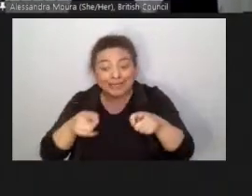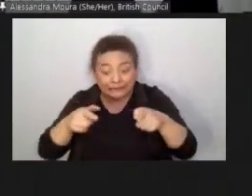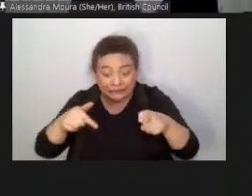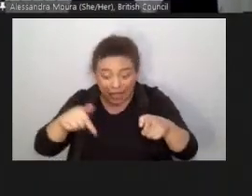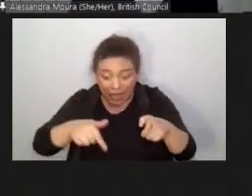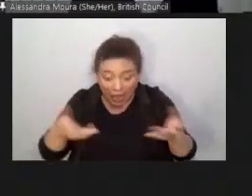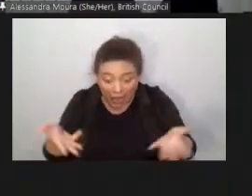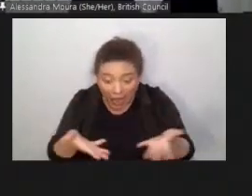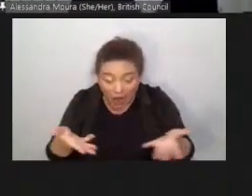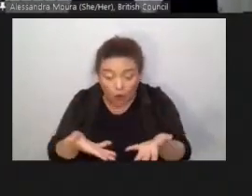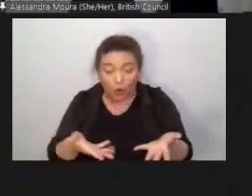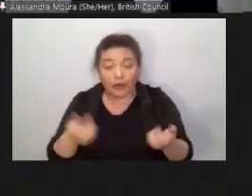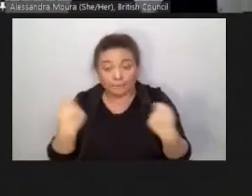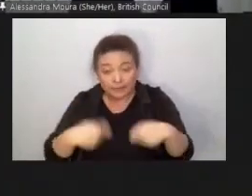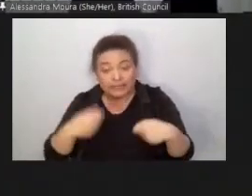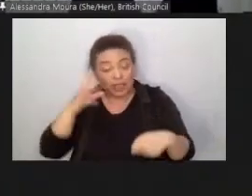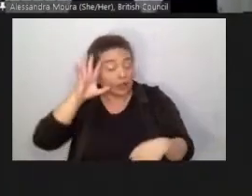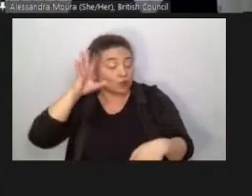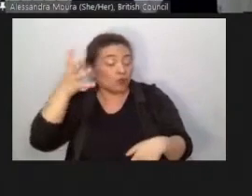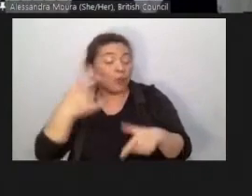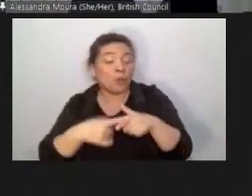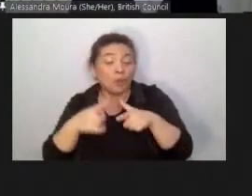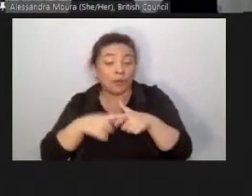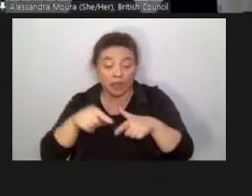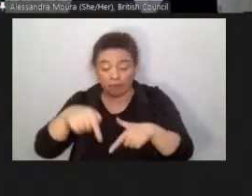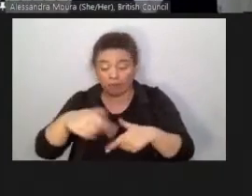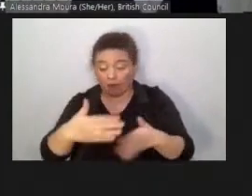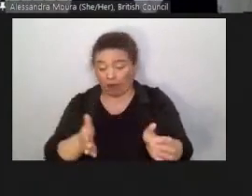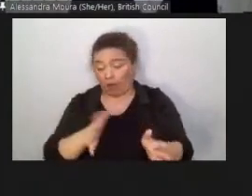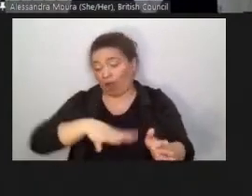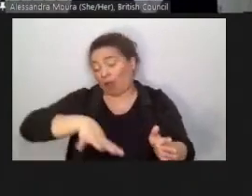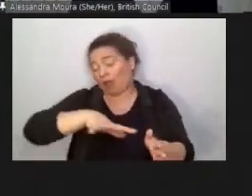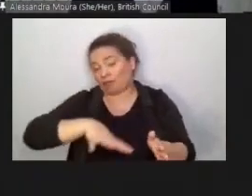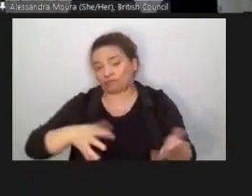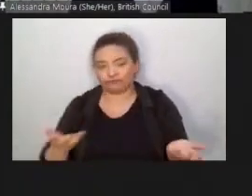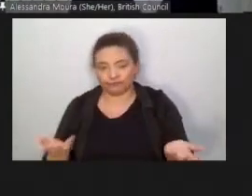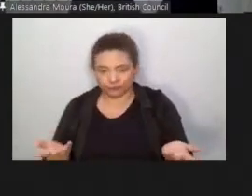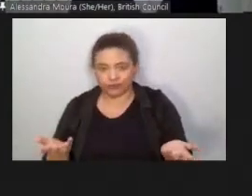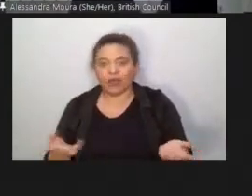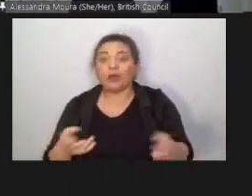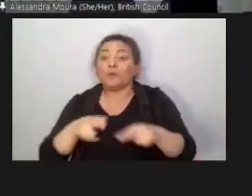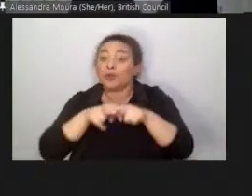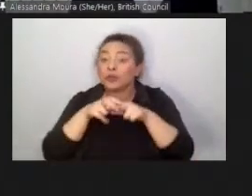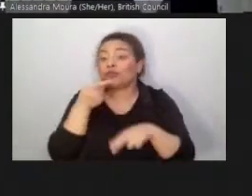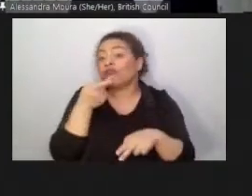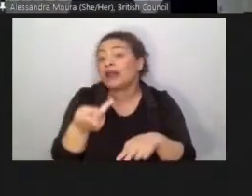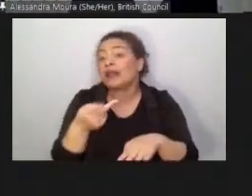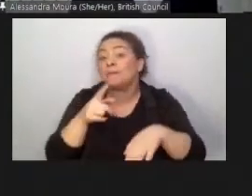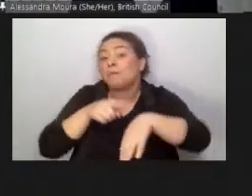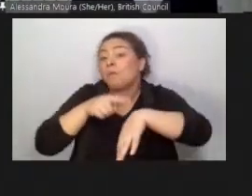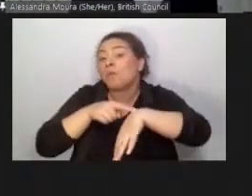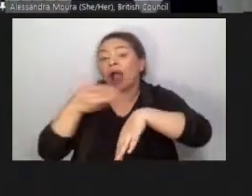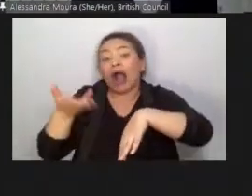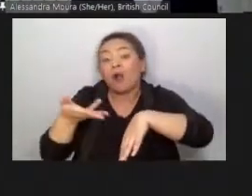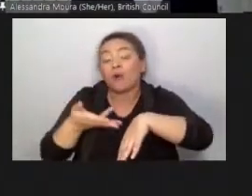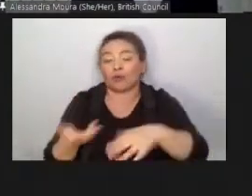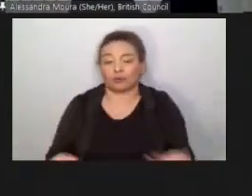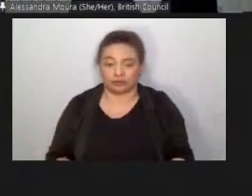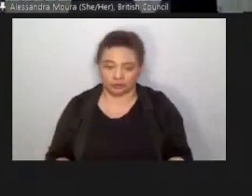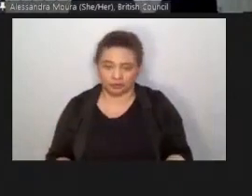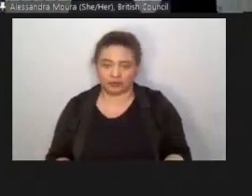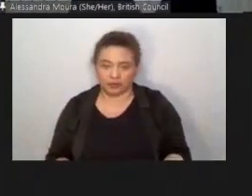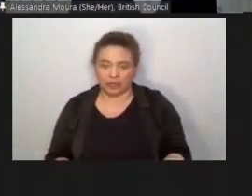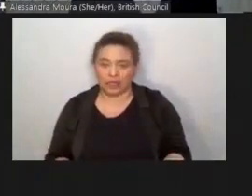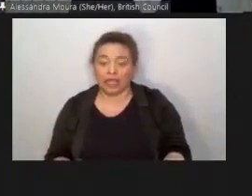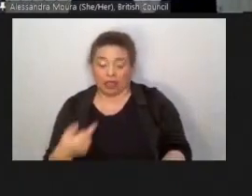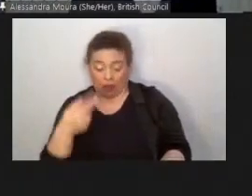this idea of just in time, you can take responsibility for your own